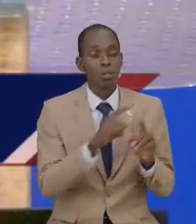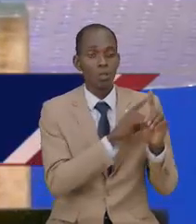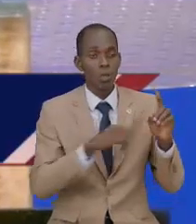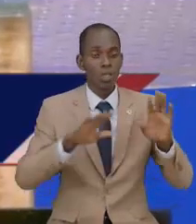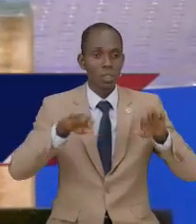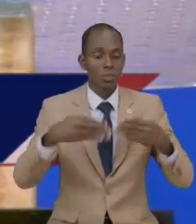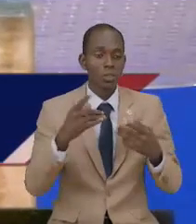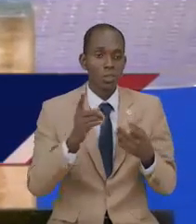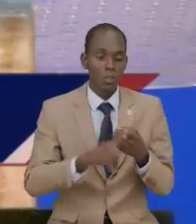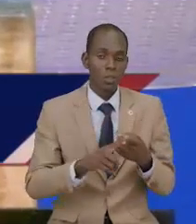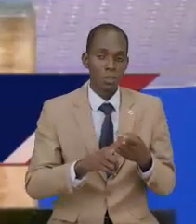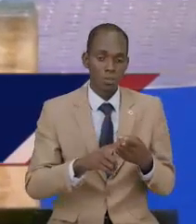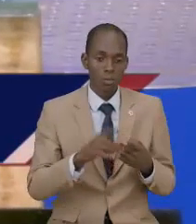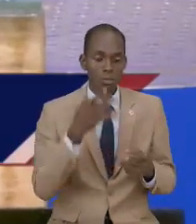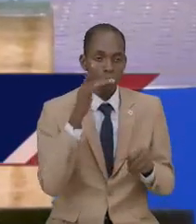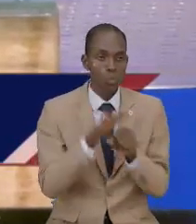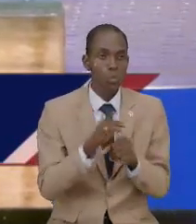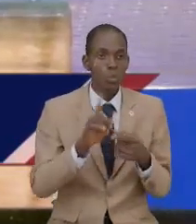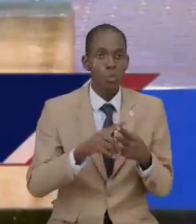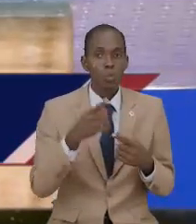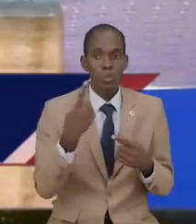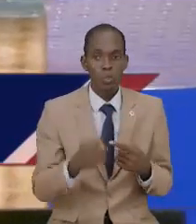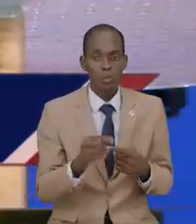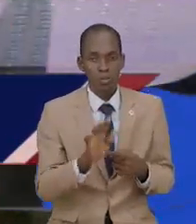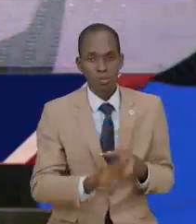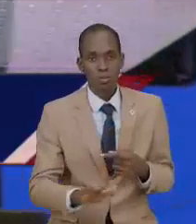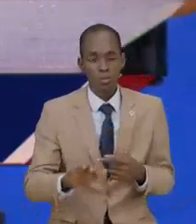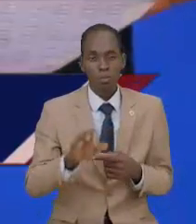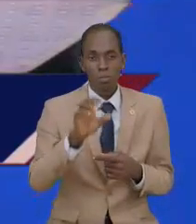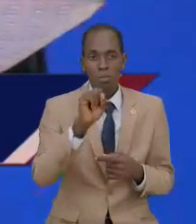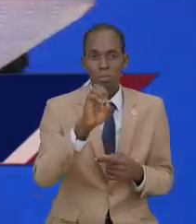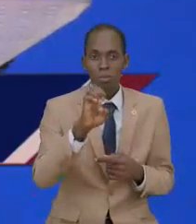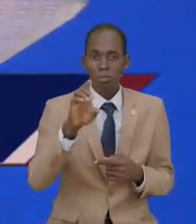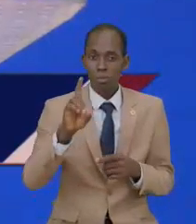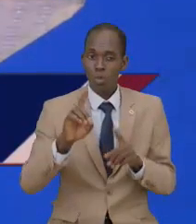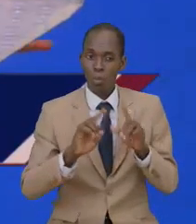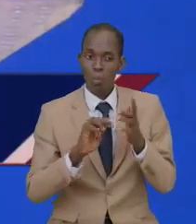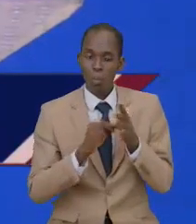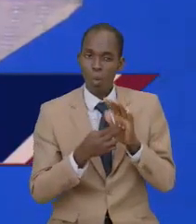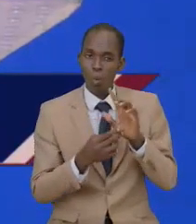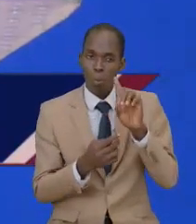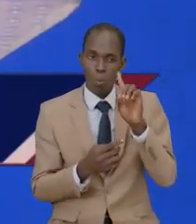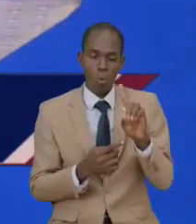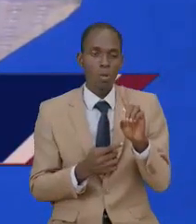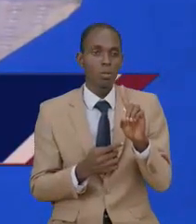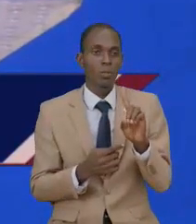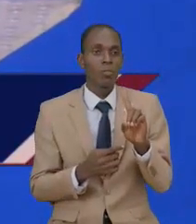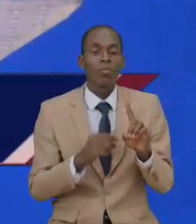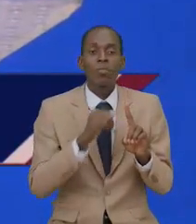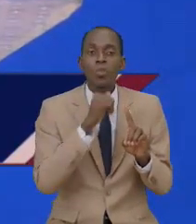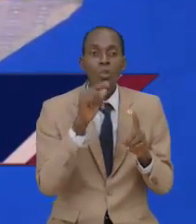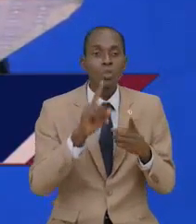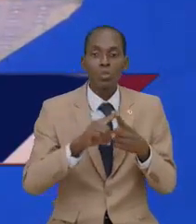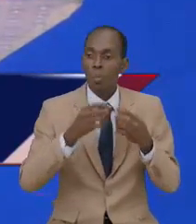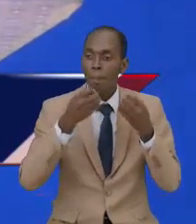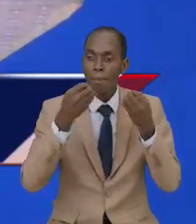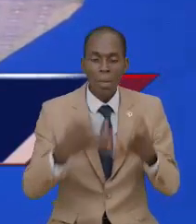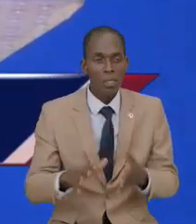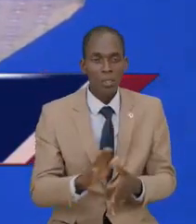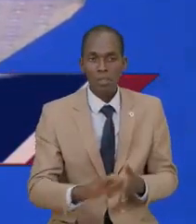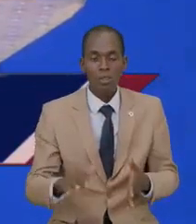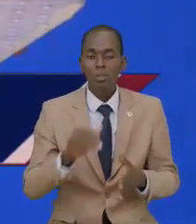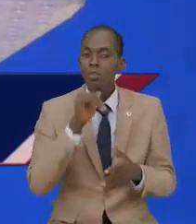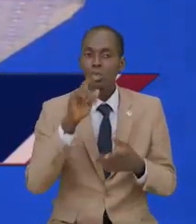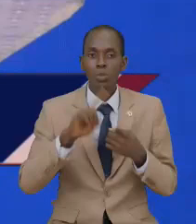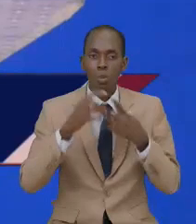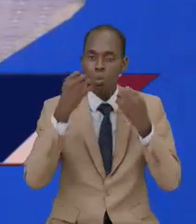seed, singular, not unto seeds as to the different children in different